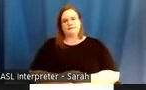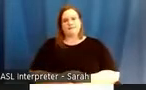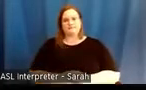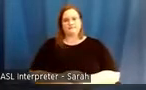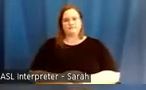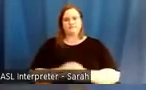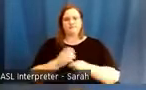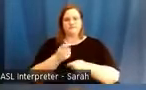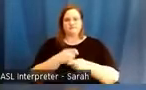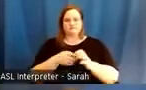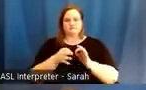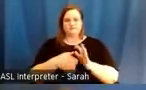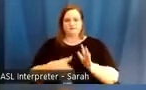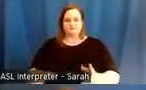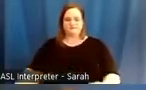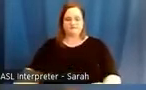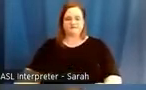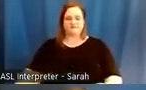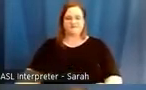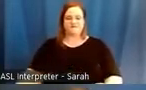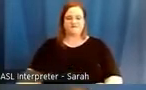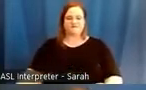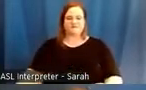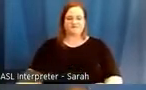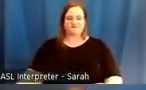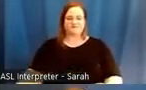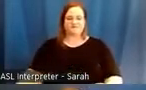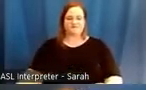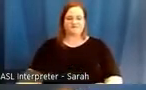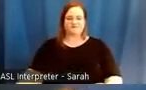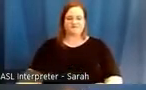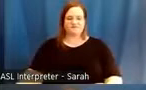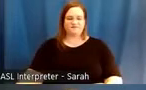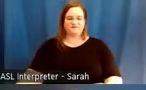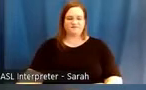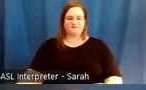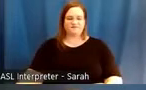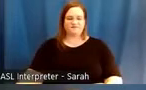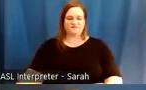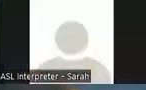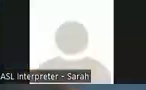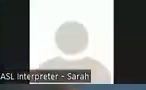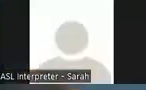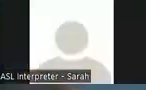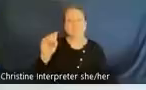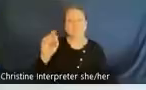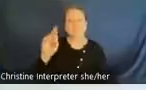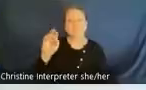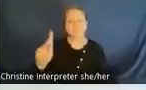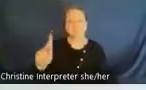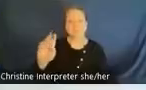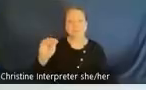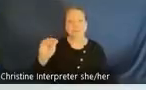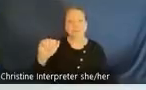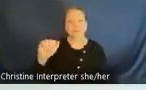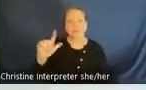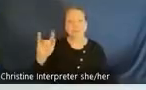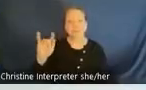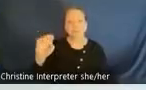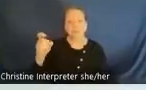Thank you, Brooke. Next, we'll hear from Derek Malbroux, who will be talking about his